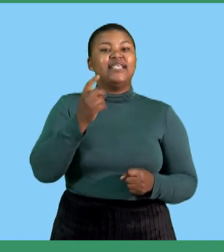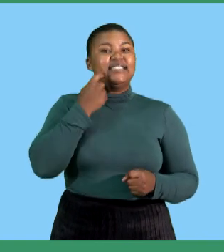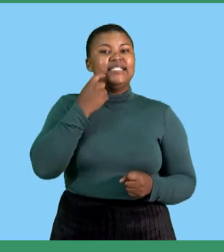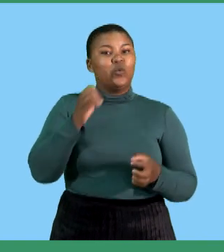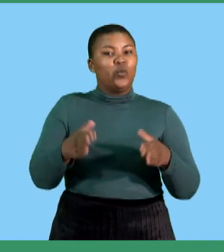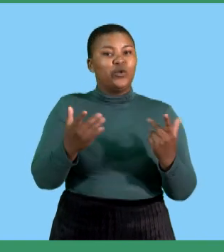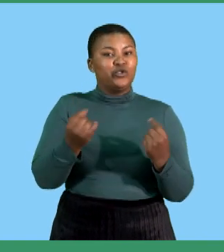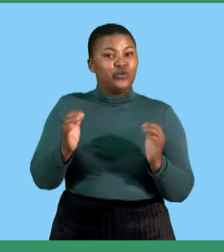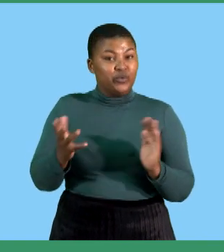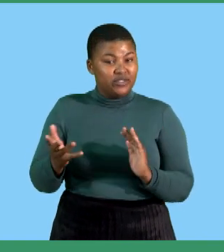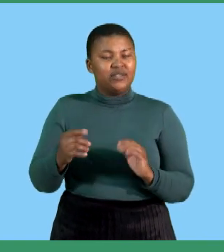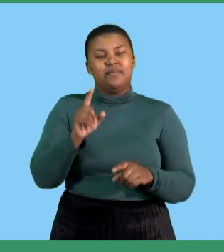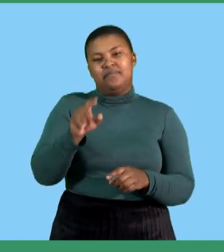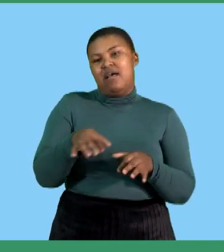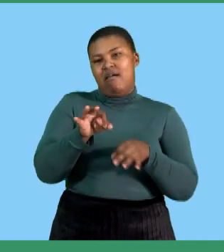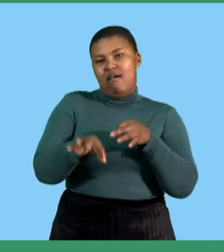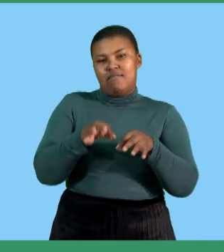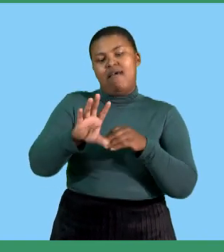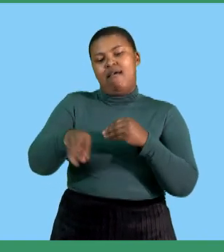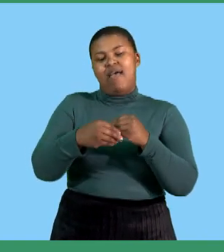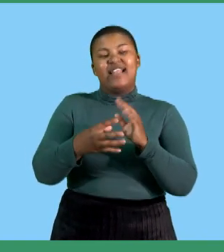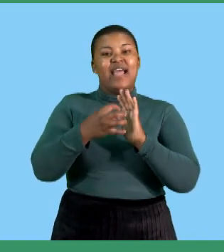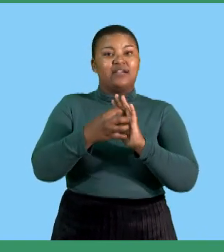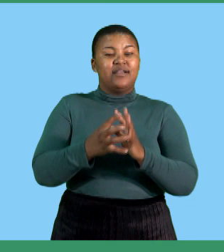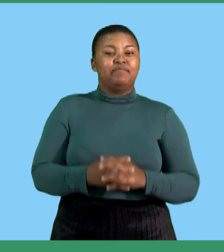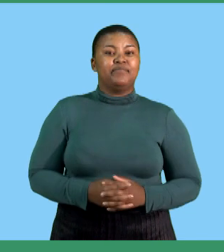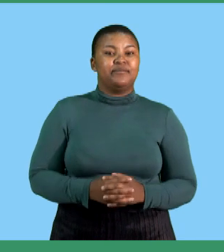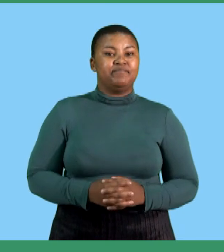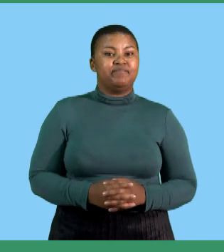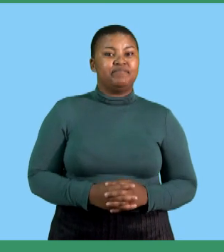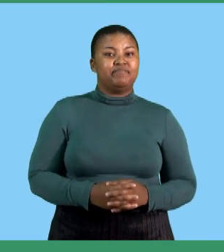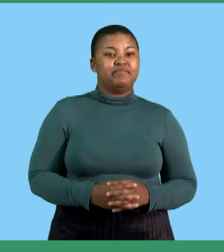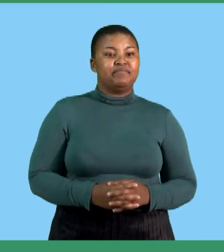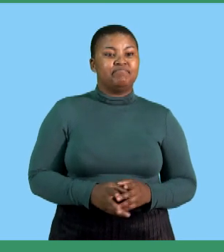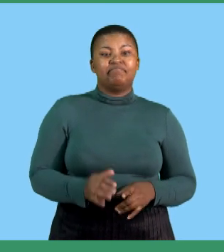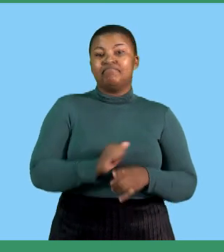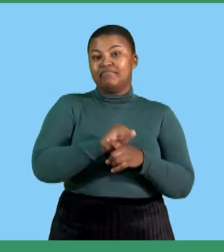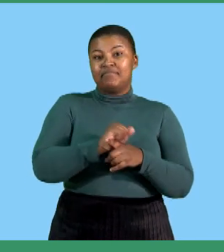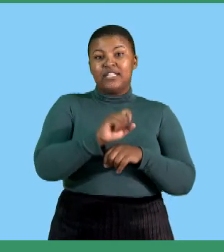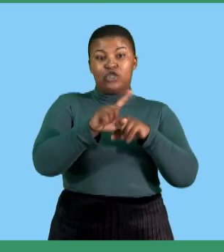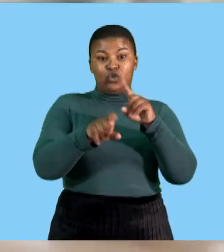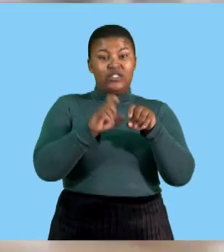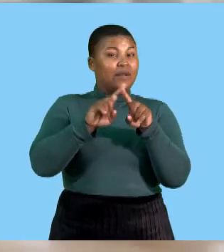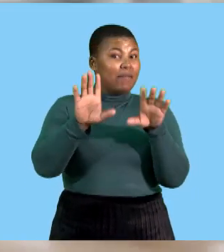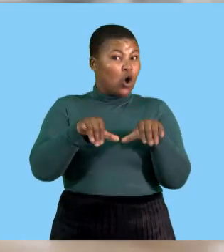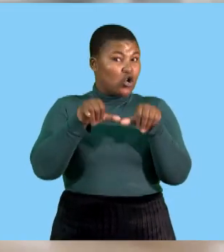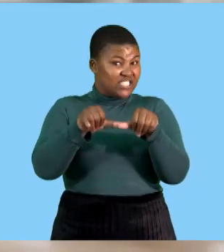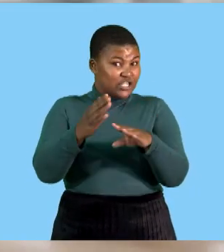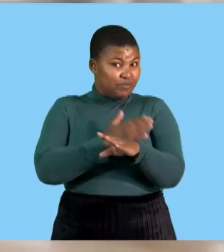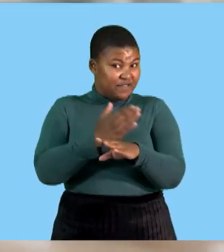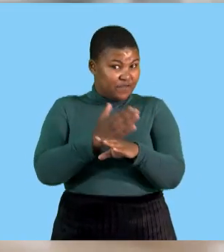The easiest way to do this is by using an example. All right, so that's it for our practice questions.